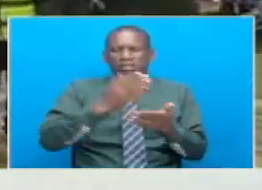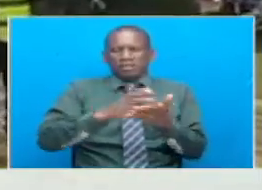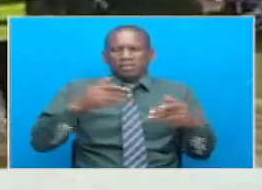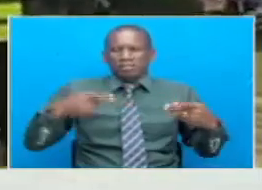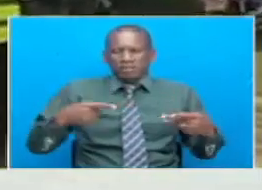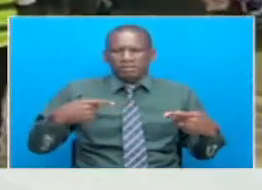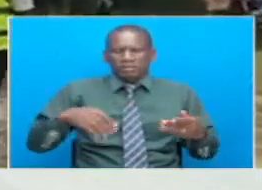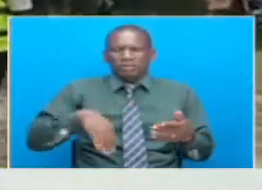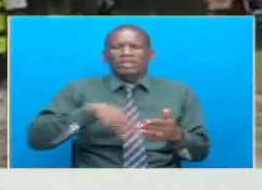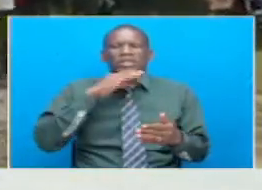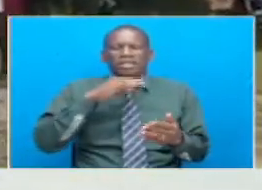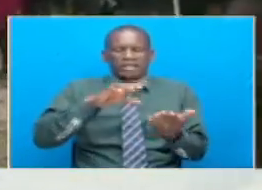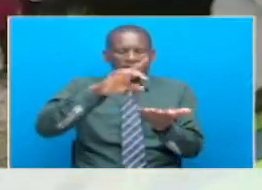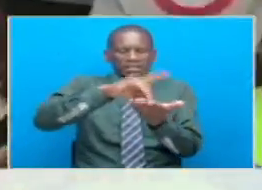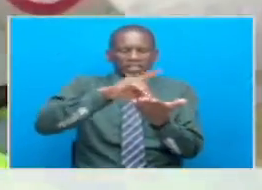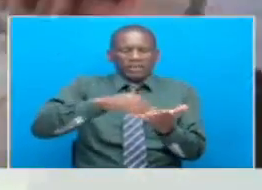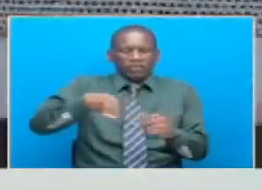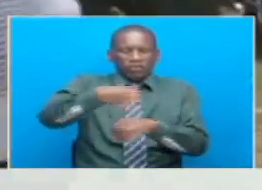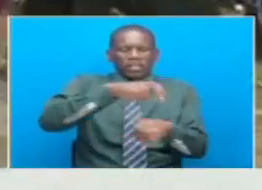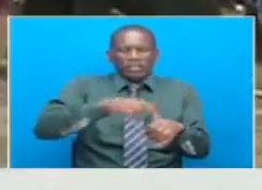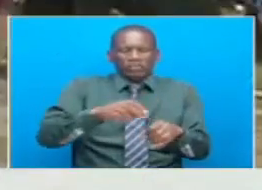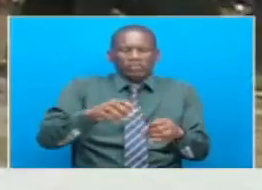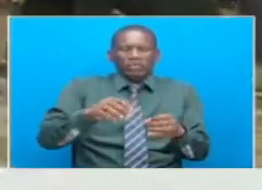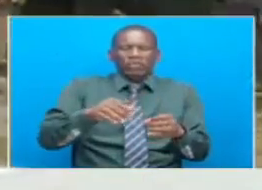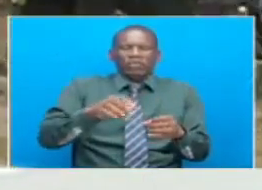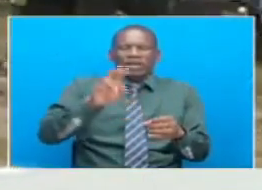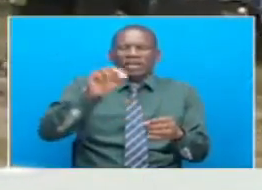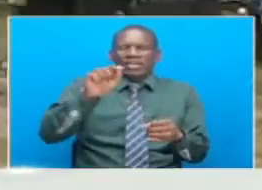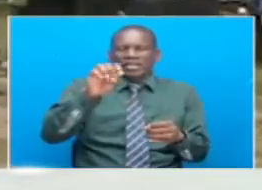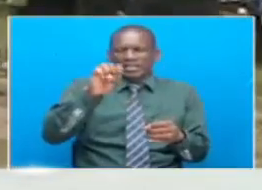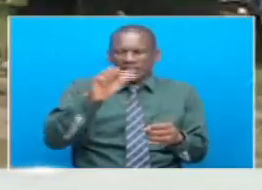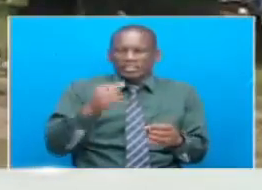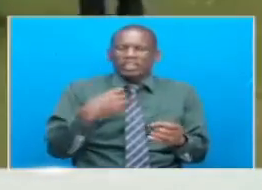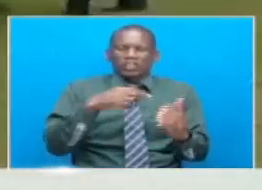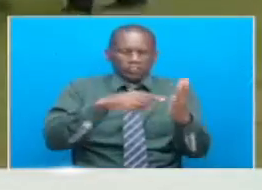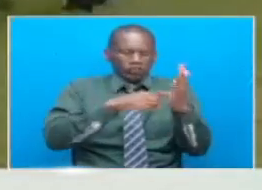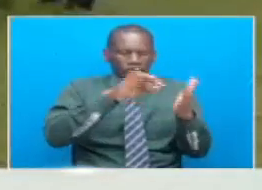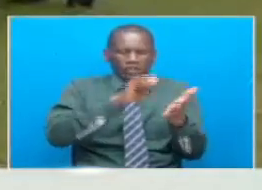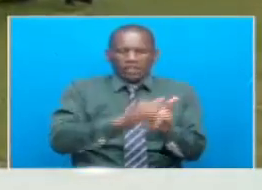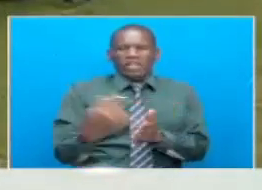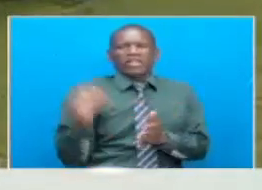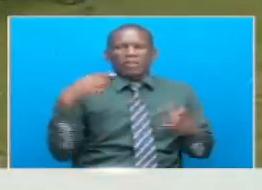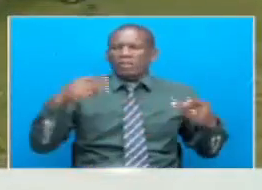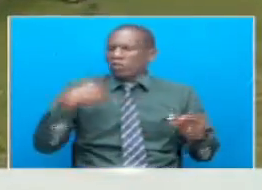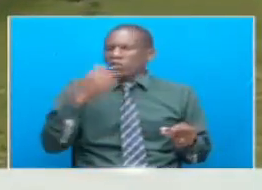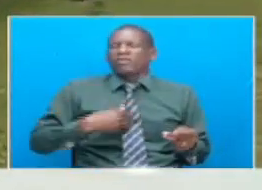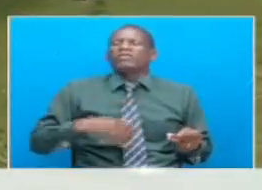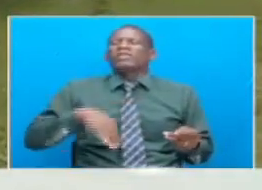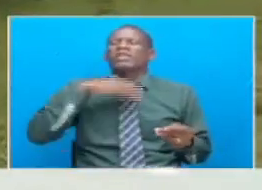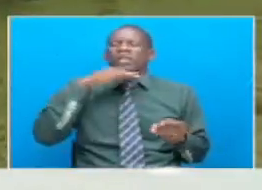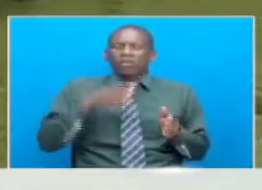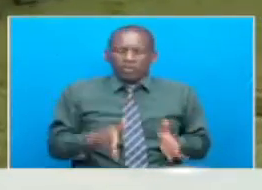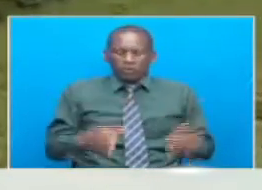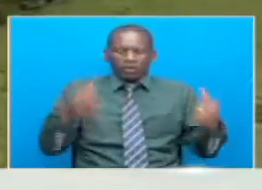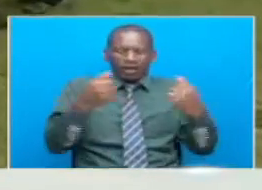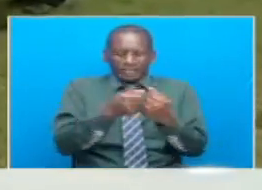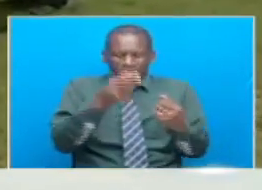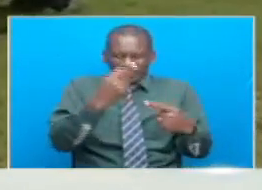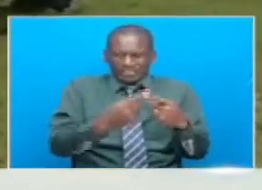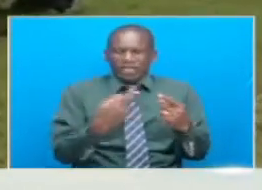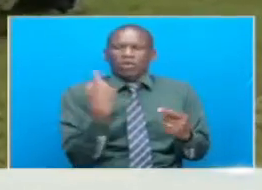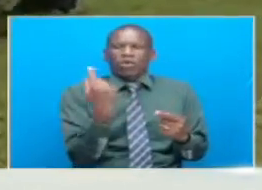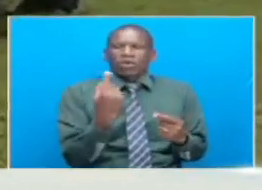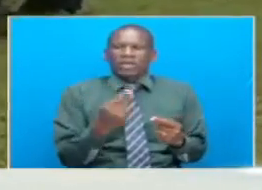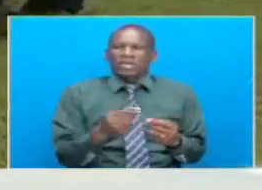Data from the National Transport and Safety Authority indicates that the number of people who died on the road this year alone